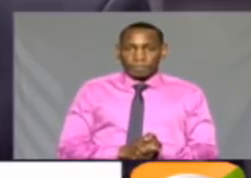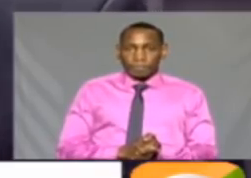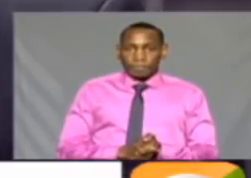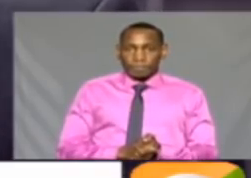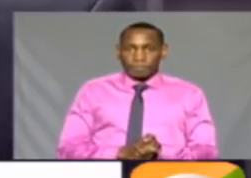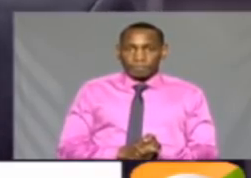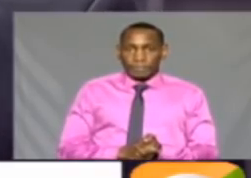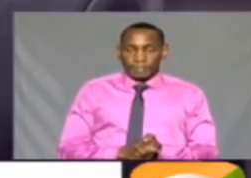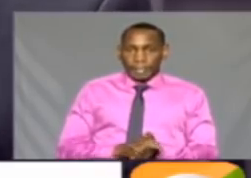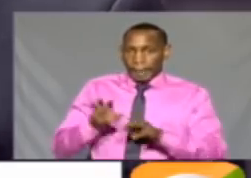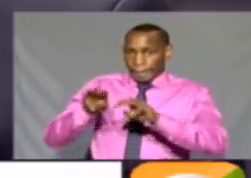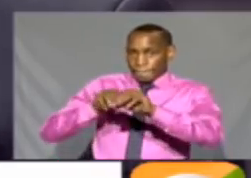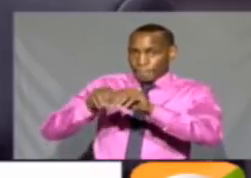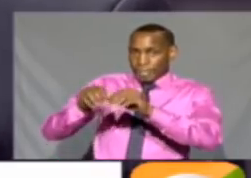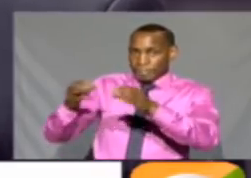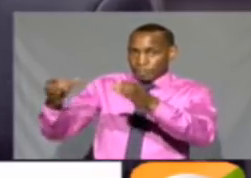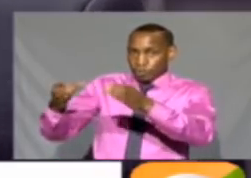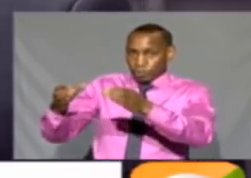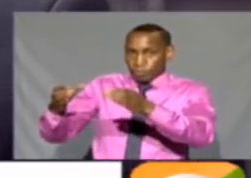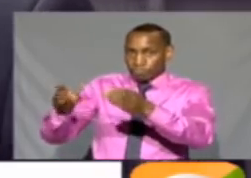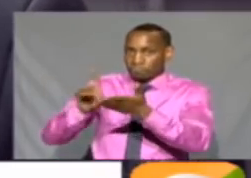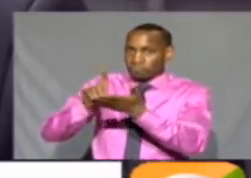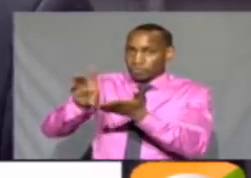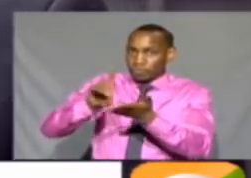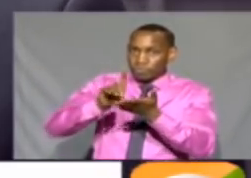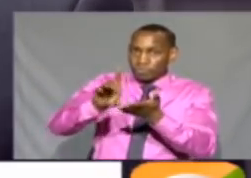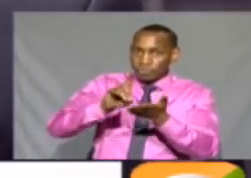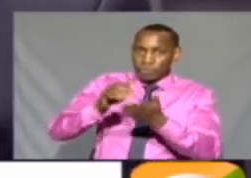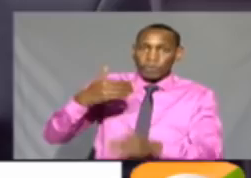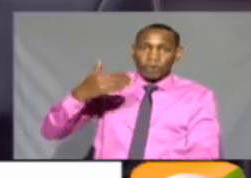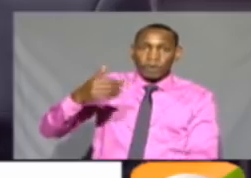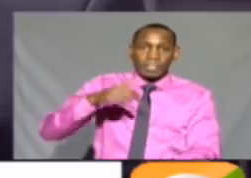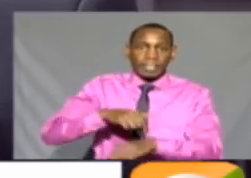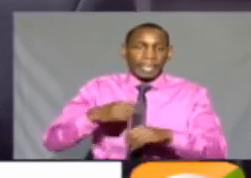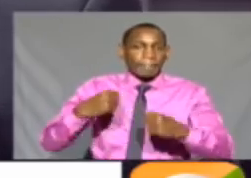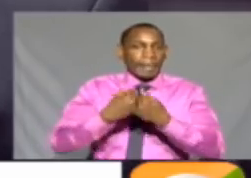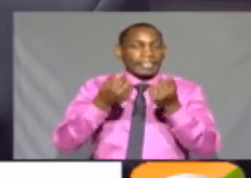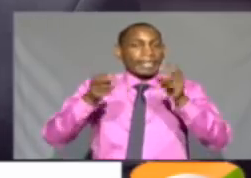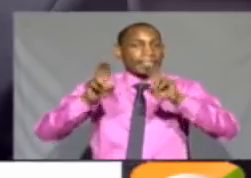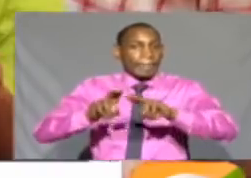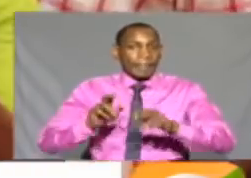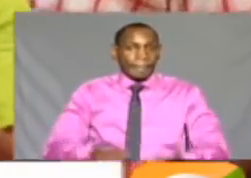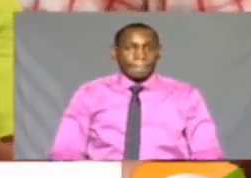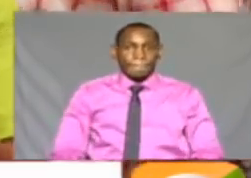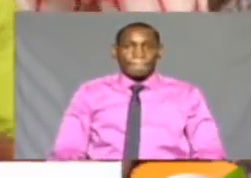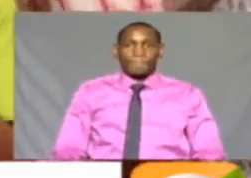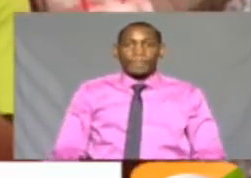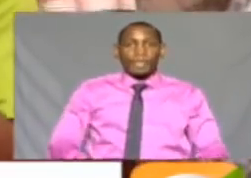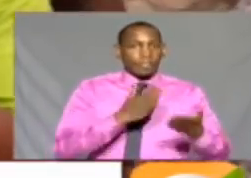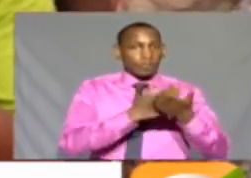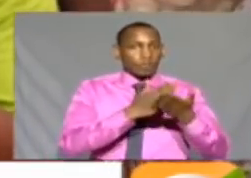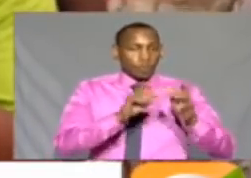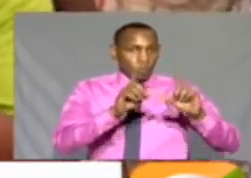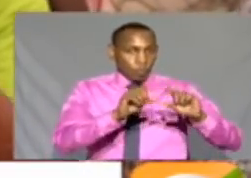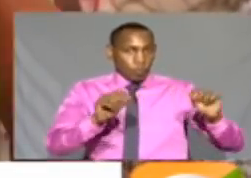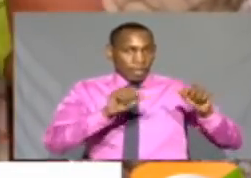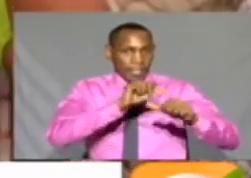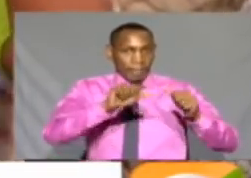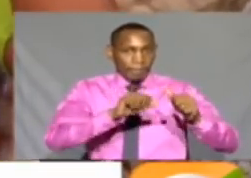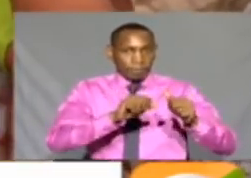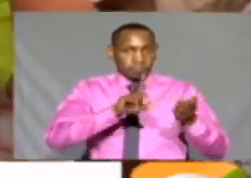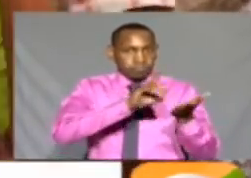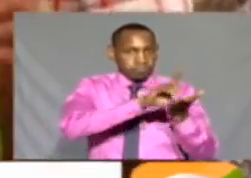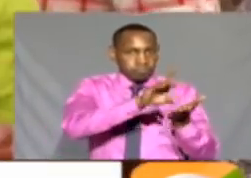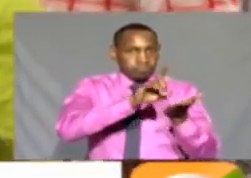the management itakuwa ikienda kila wakati mm-hmm. when there is a disaster of this magnitude. And indeed, when we're talking about heads